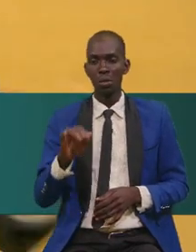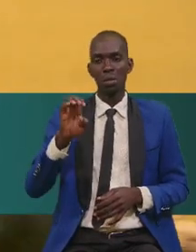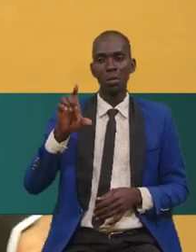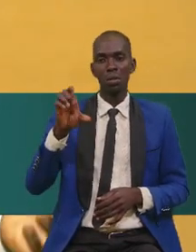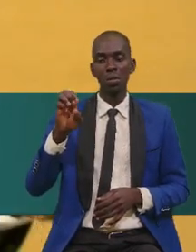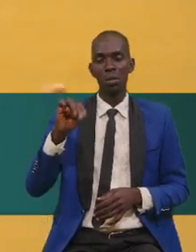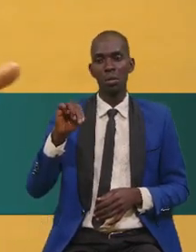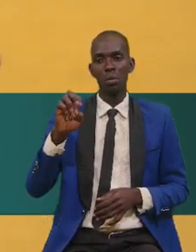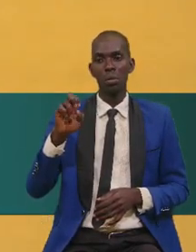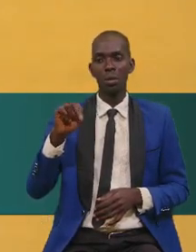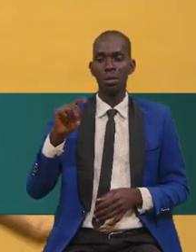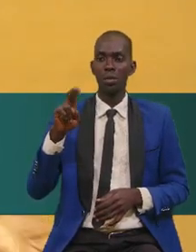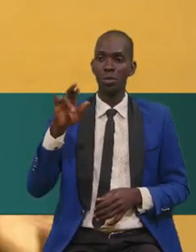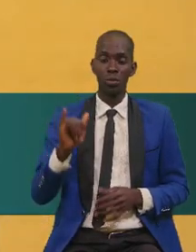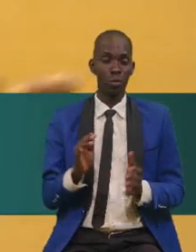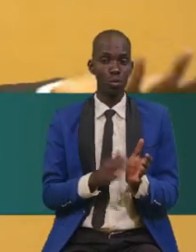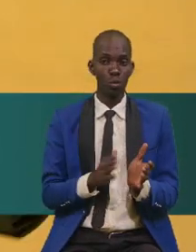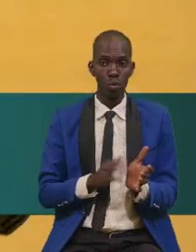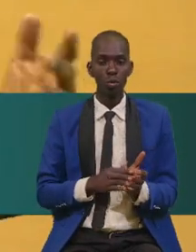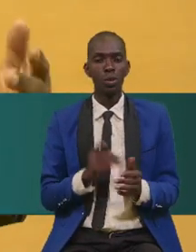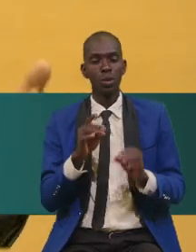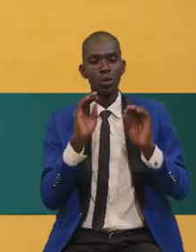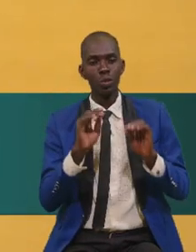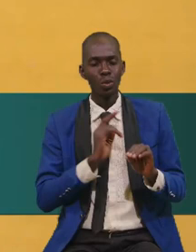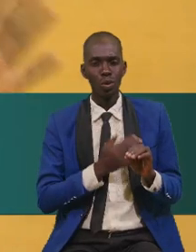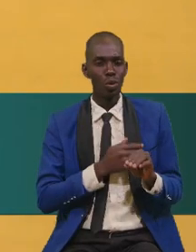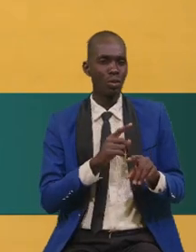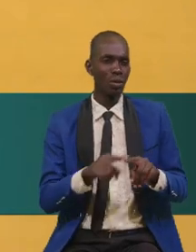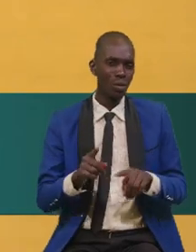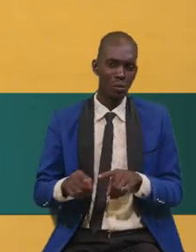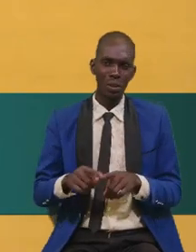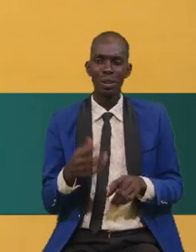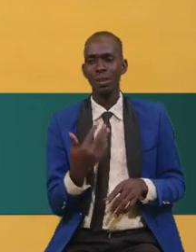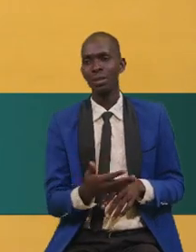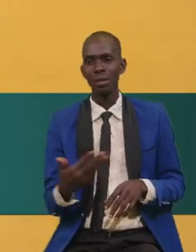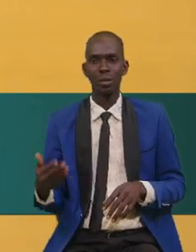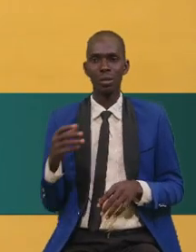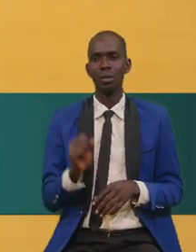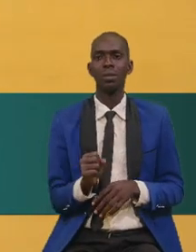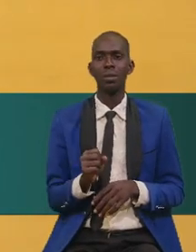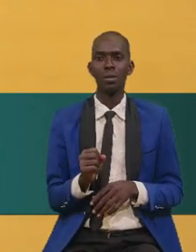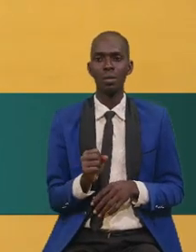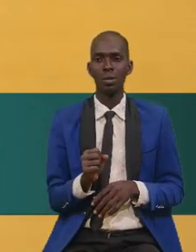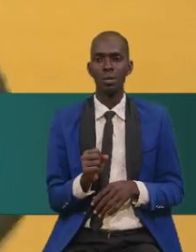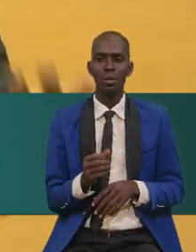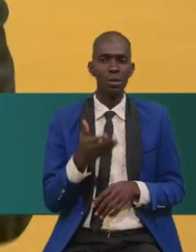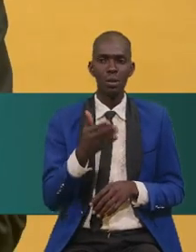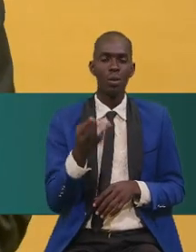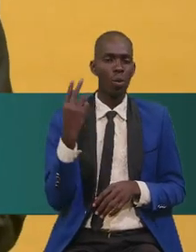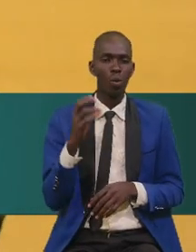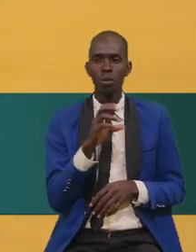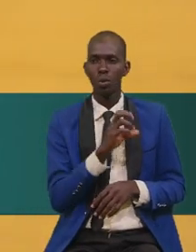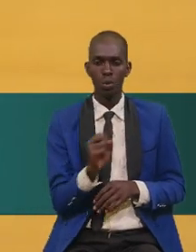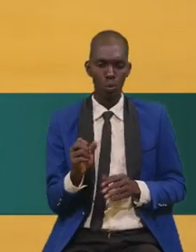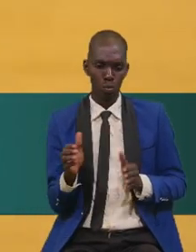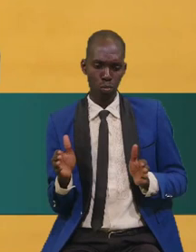and geography and history and, you know, whatever. There was no narrowing down. Then we got